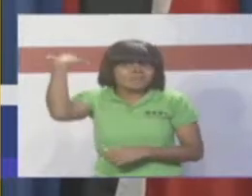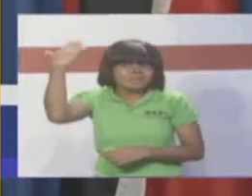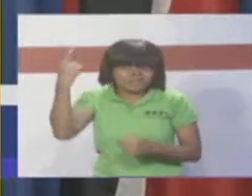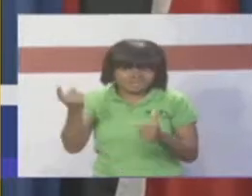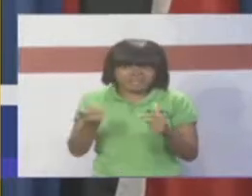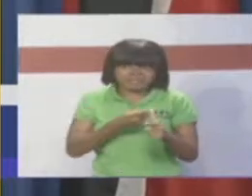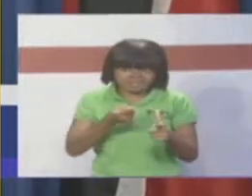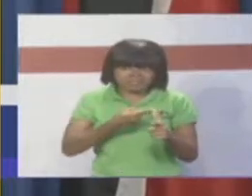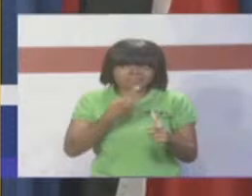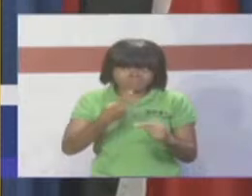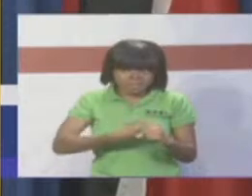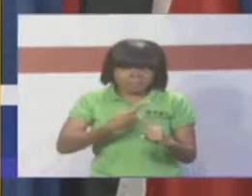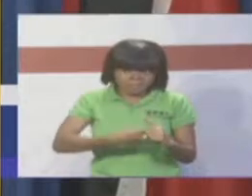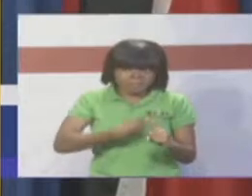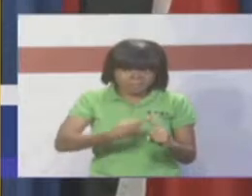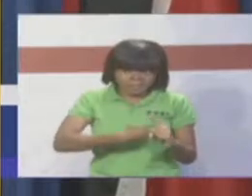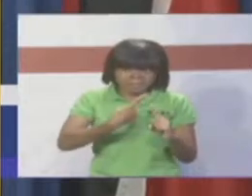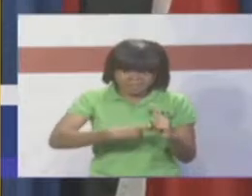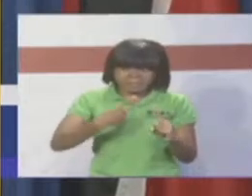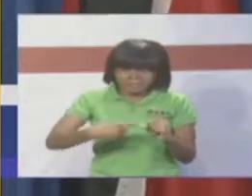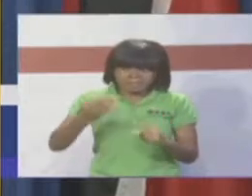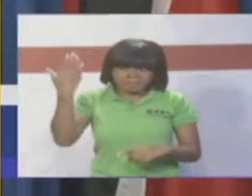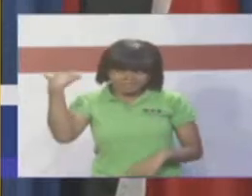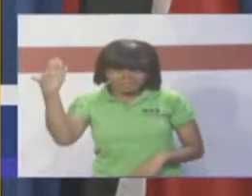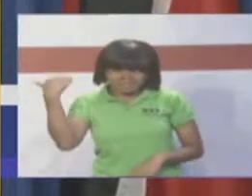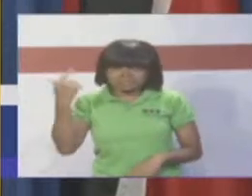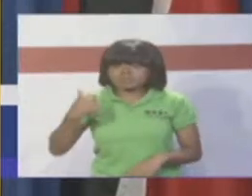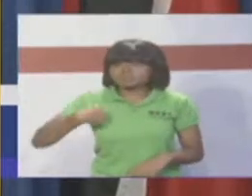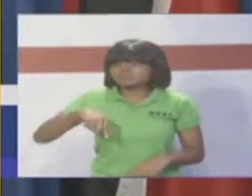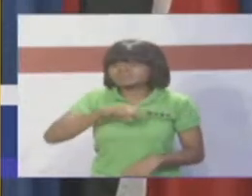responding as a population